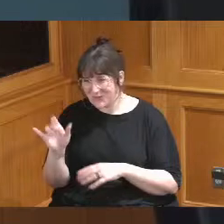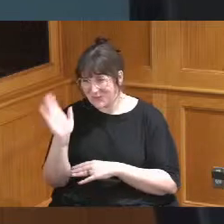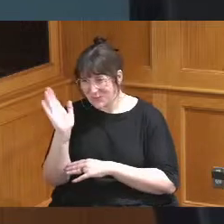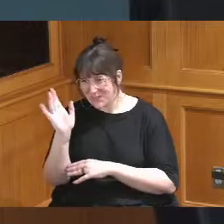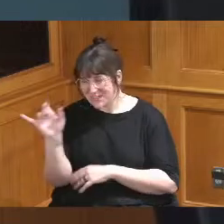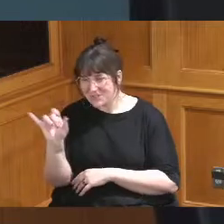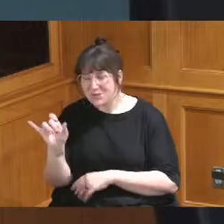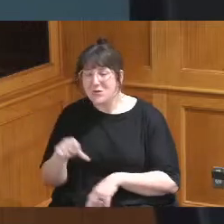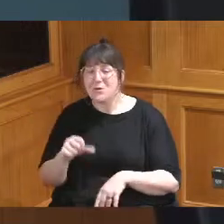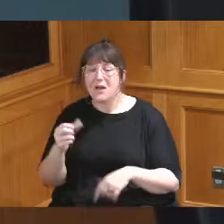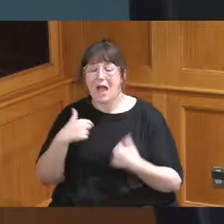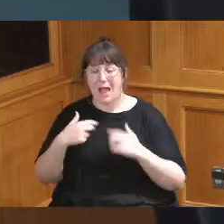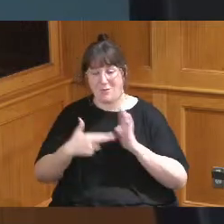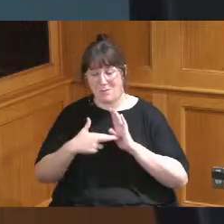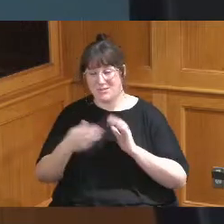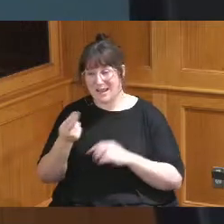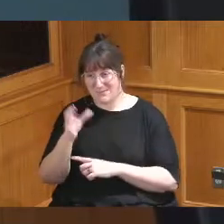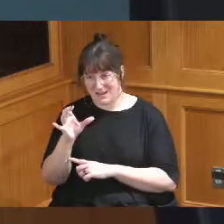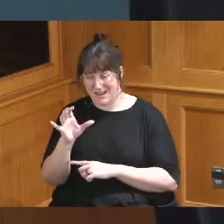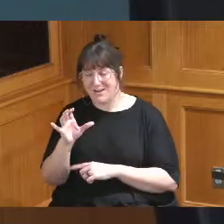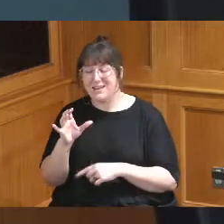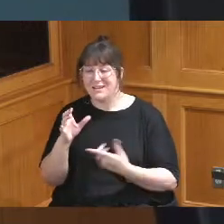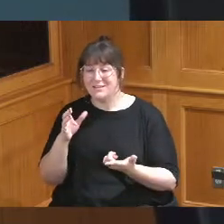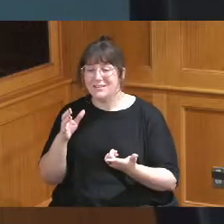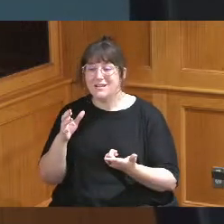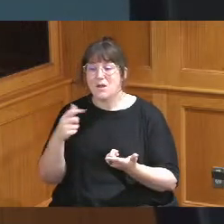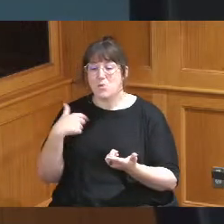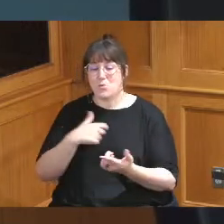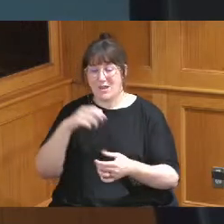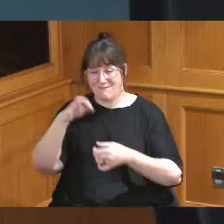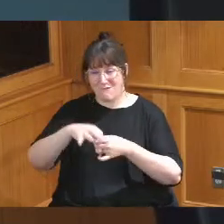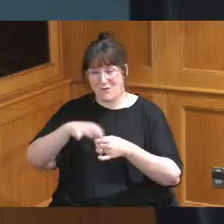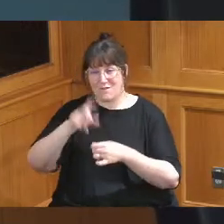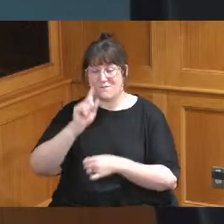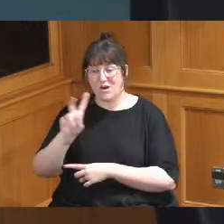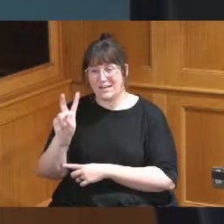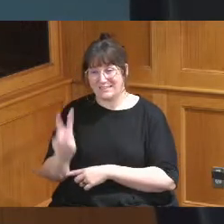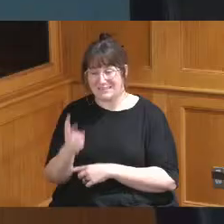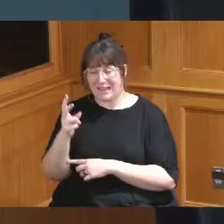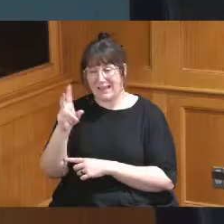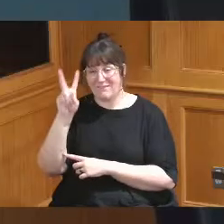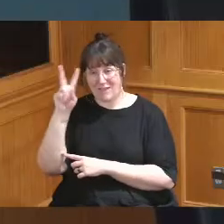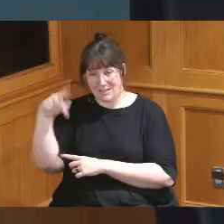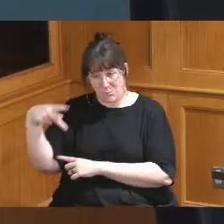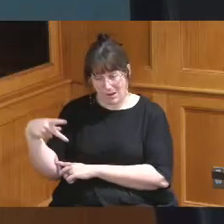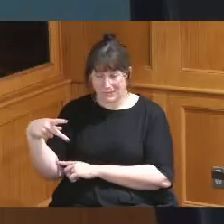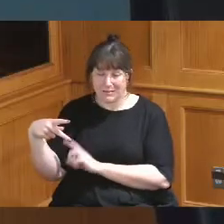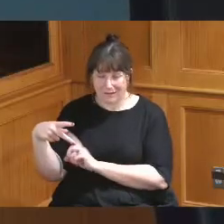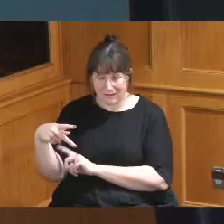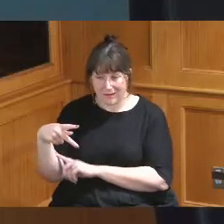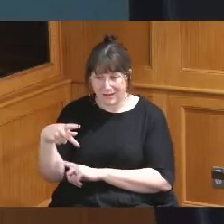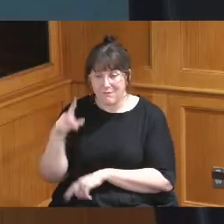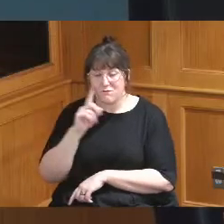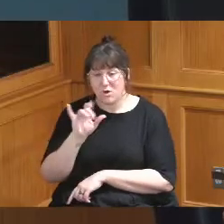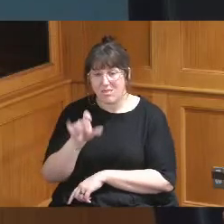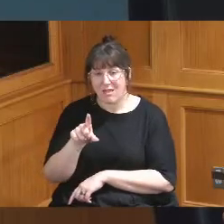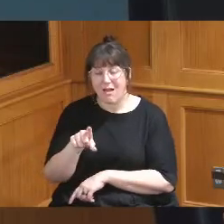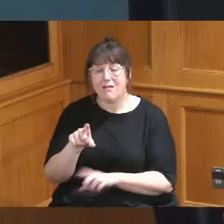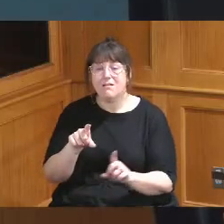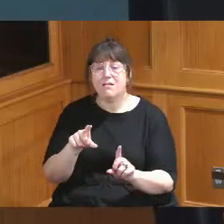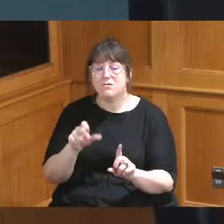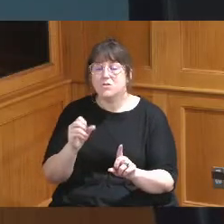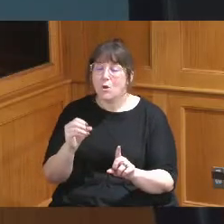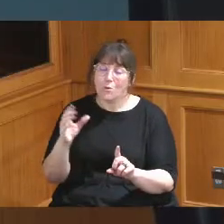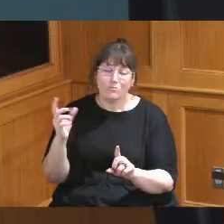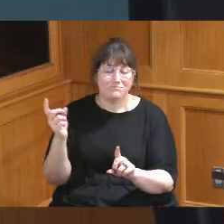I represented Hamilton County as we voted for a second vice president at the organization. So it's always